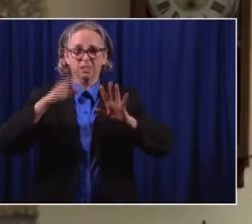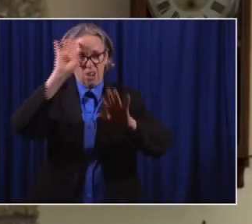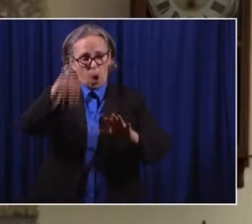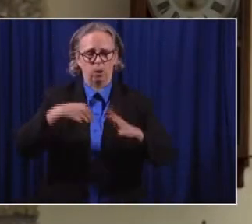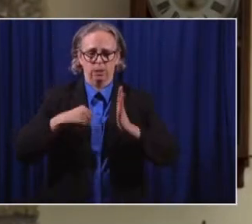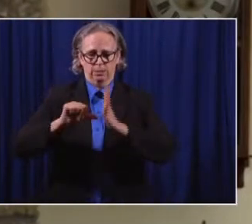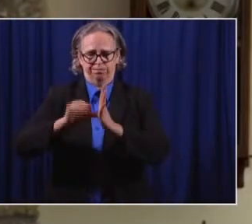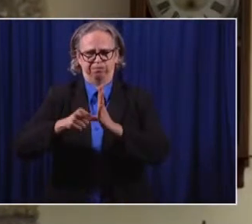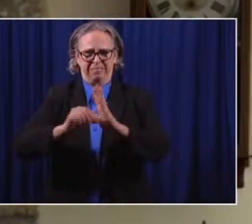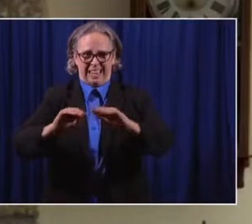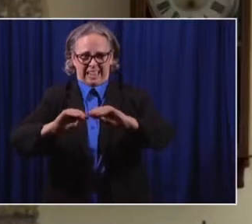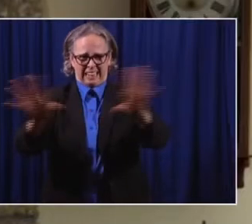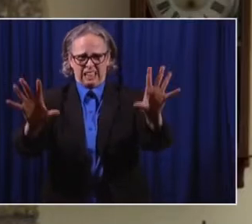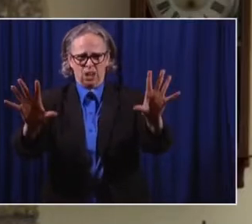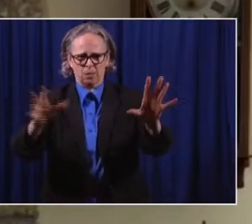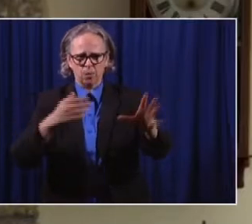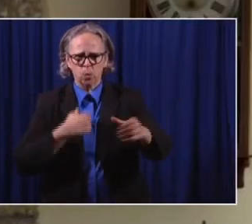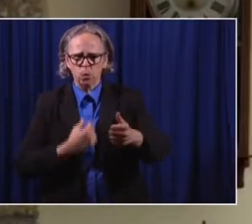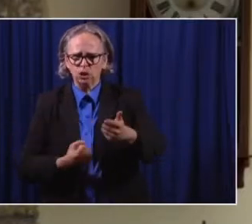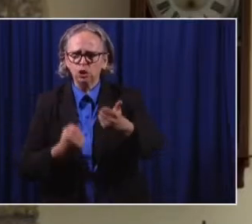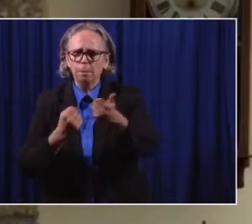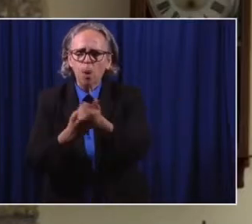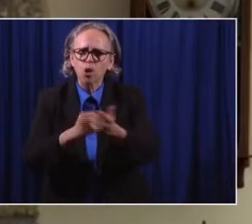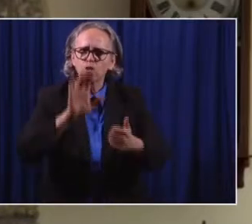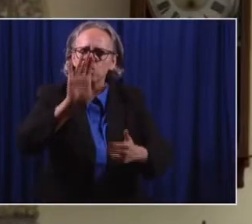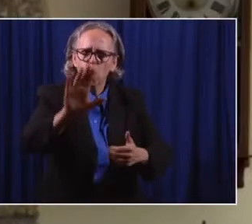rights, we are not going to have a health order